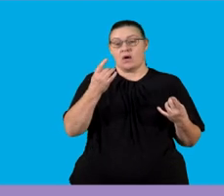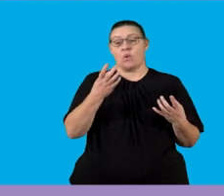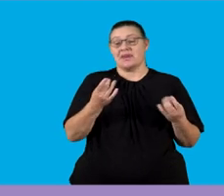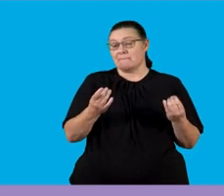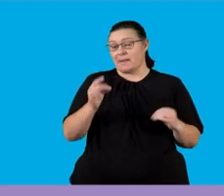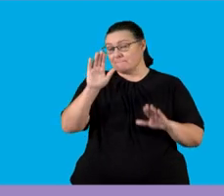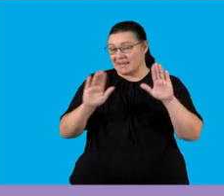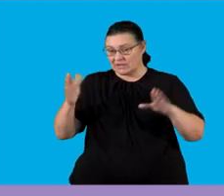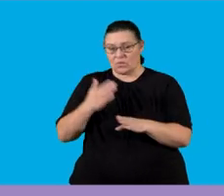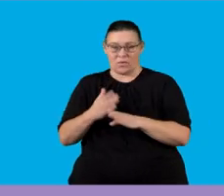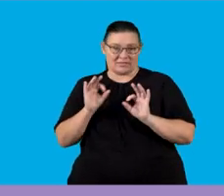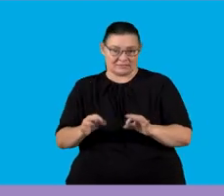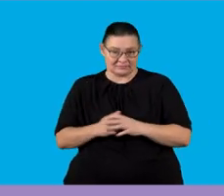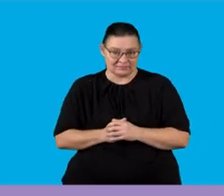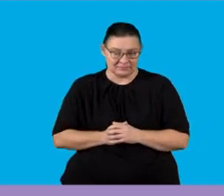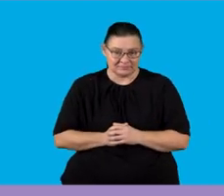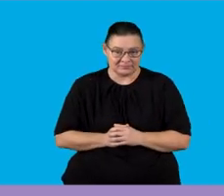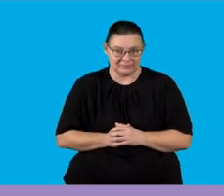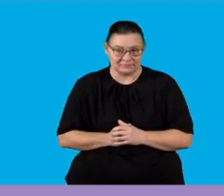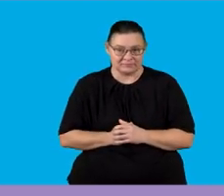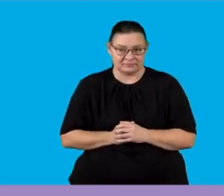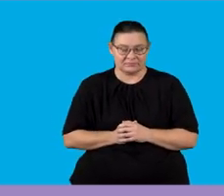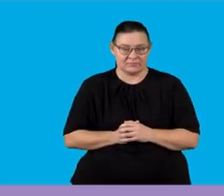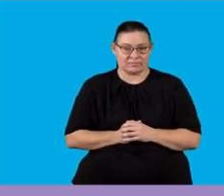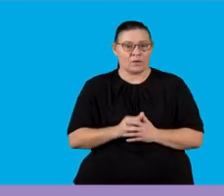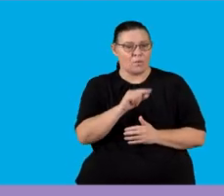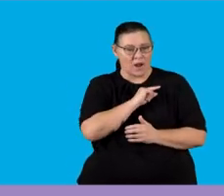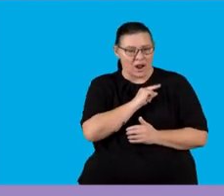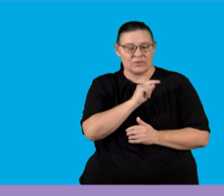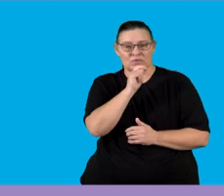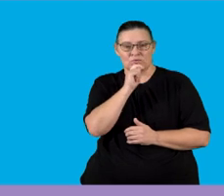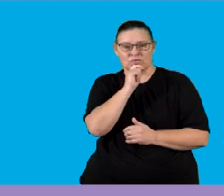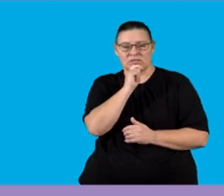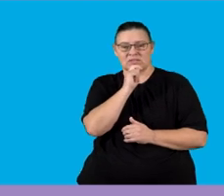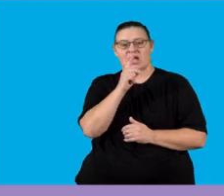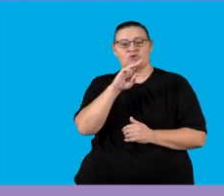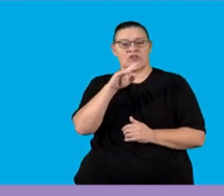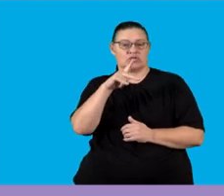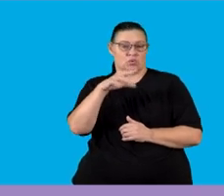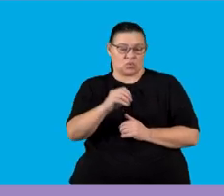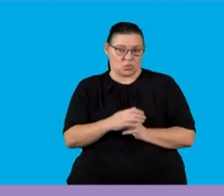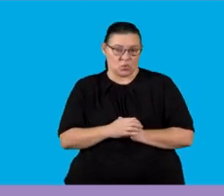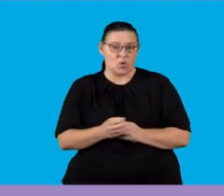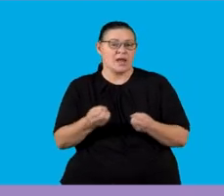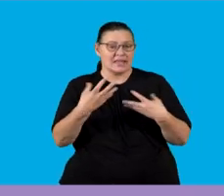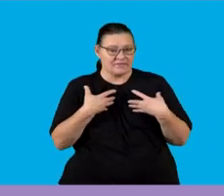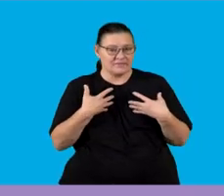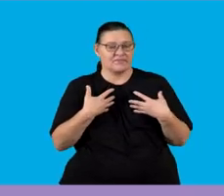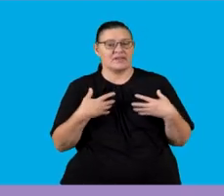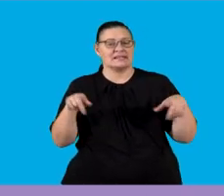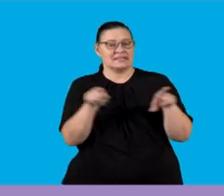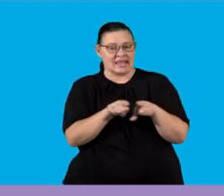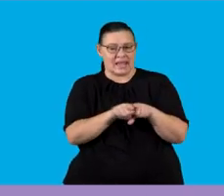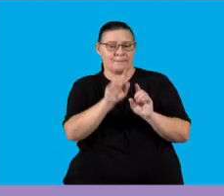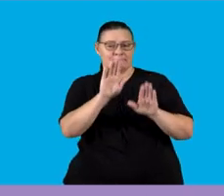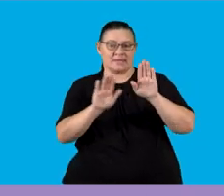same pattern. Now let's go and calculate our seventh term, since as well now we have that rule. So we have that rule, which